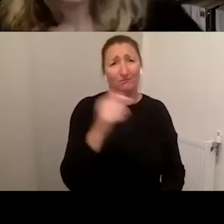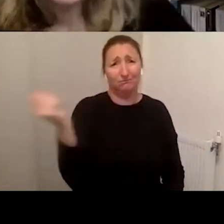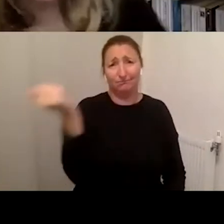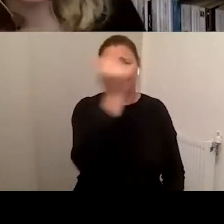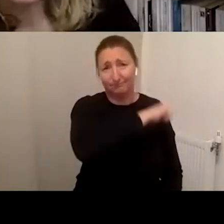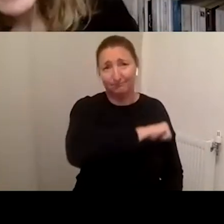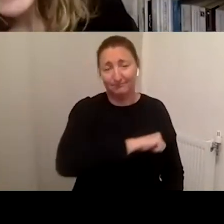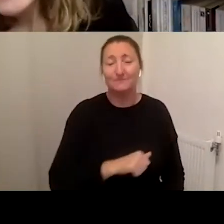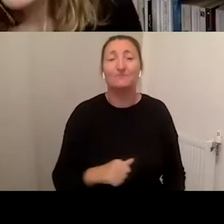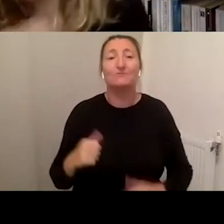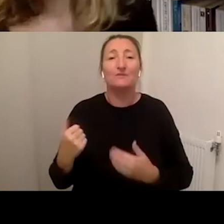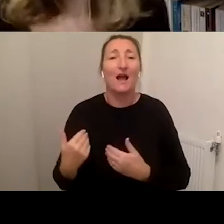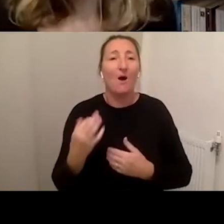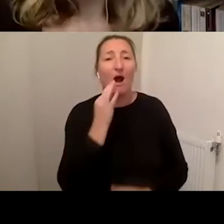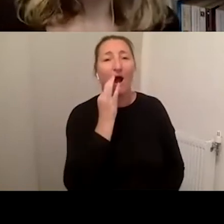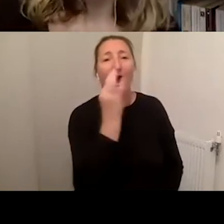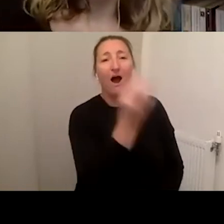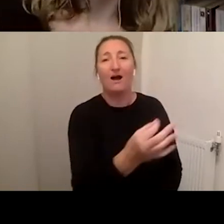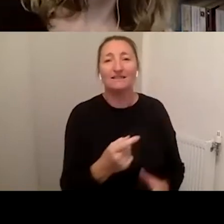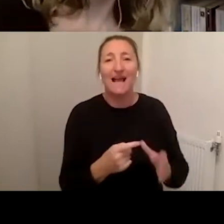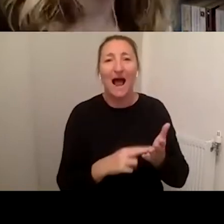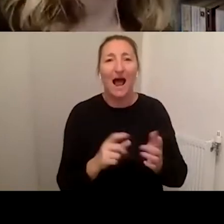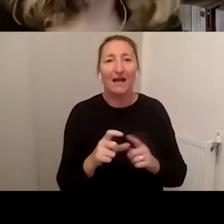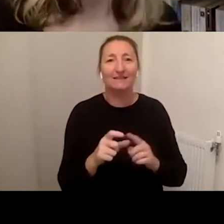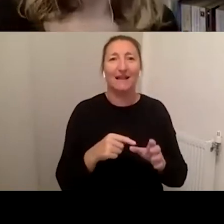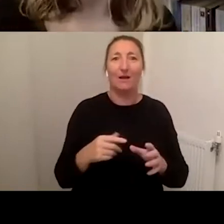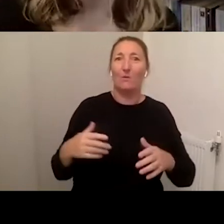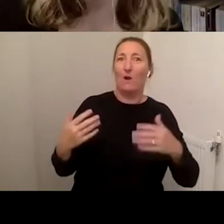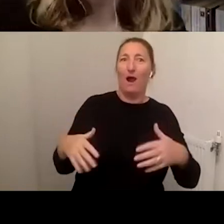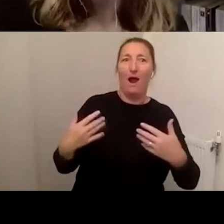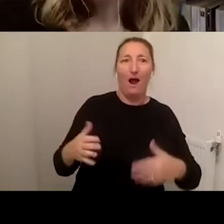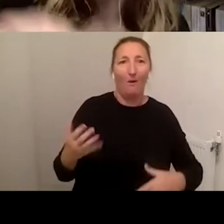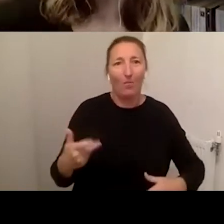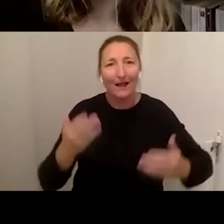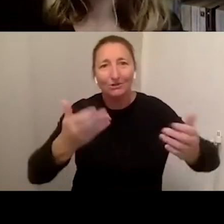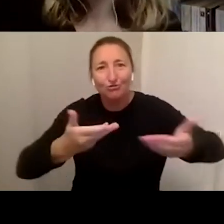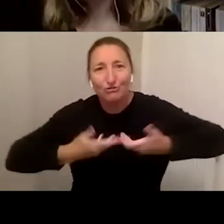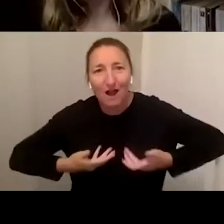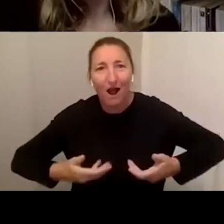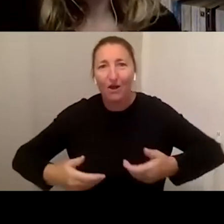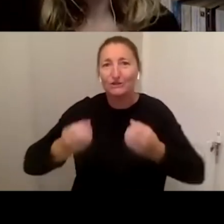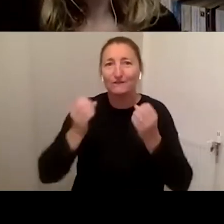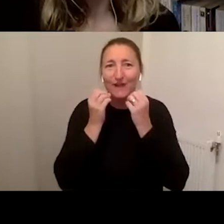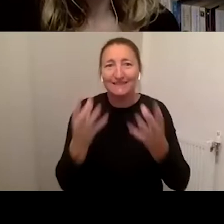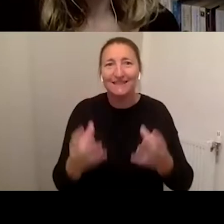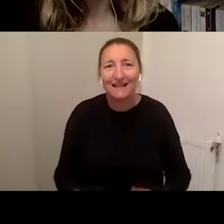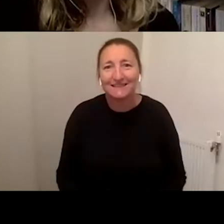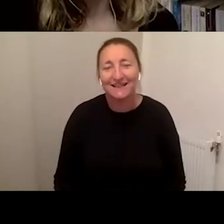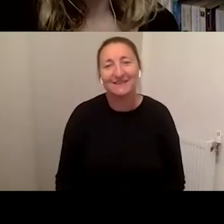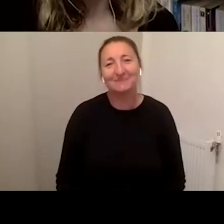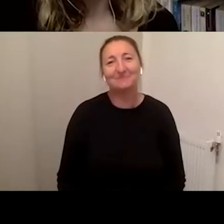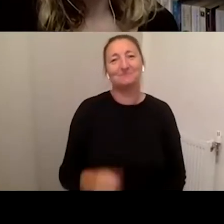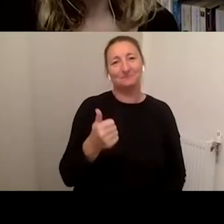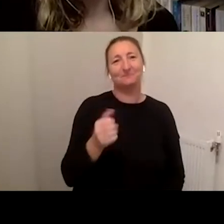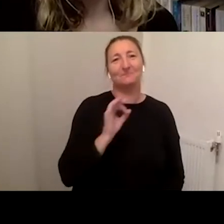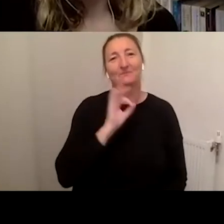Anyway, Andy. Unless somebody gives an introduction that's like that. Andy, my question to you is,